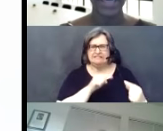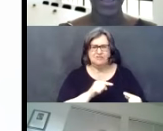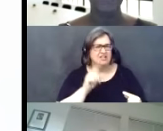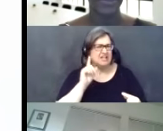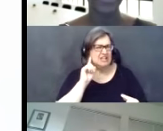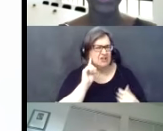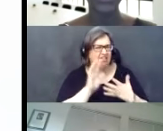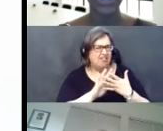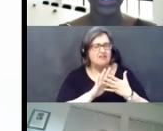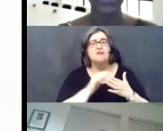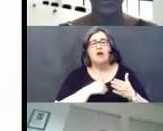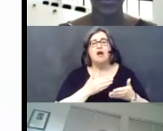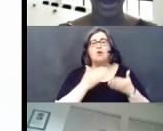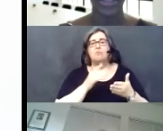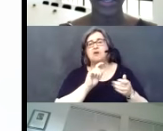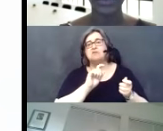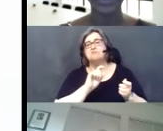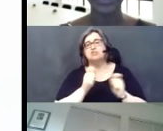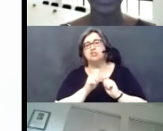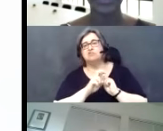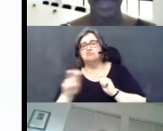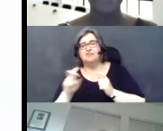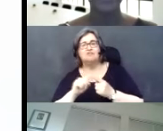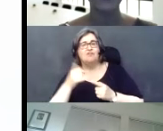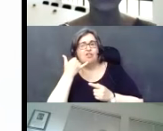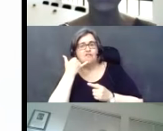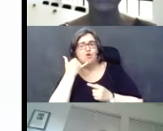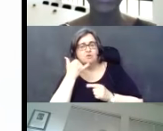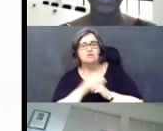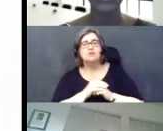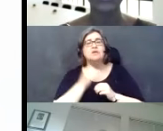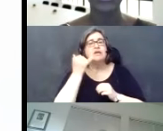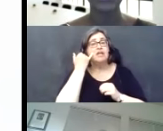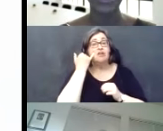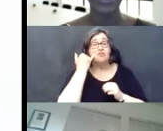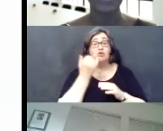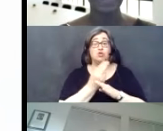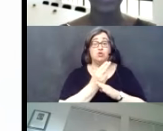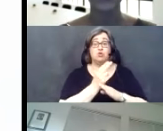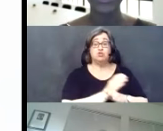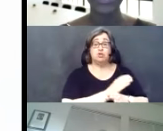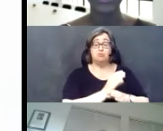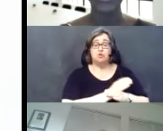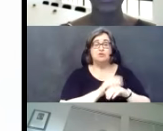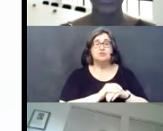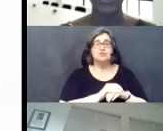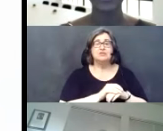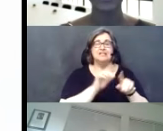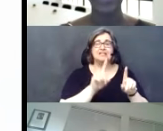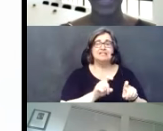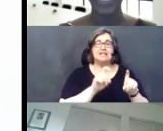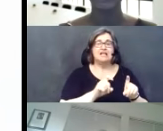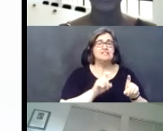presenters, I recommend switching to phone audio. But if you choose to connect using your computer, you can test your